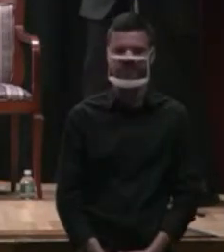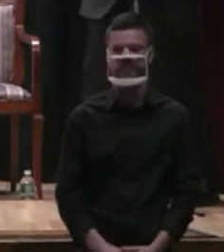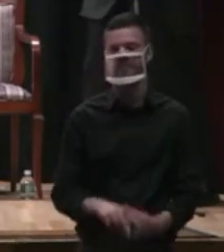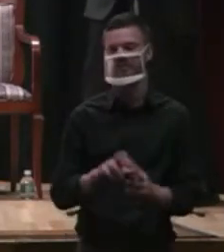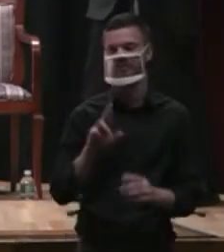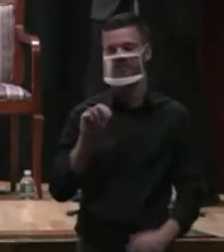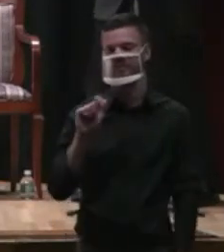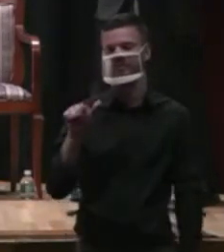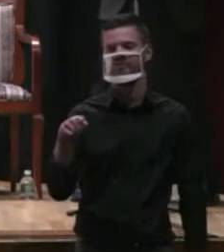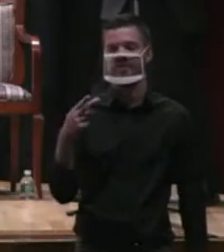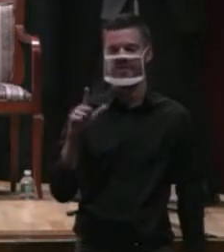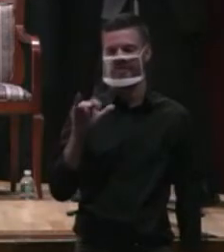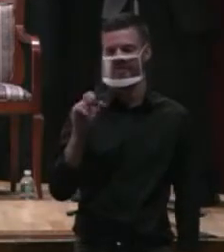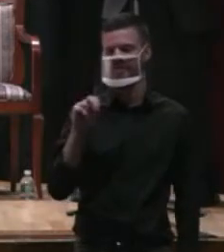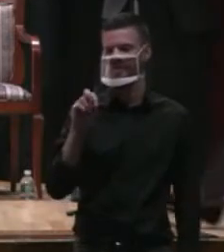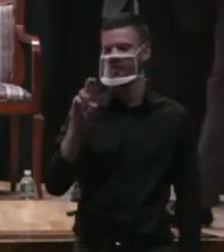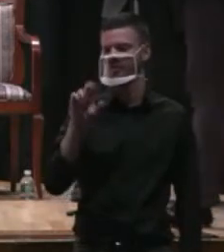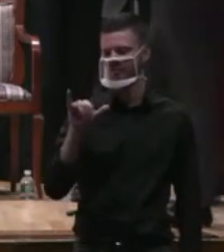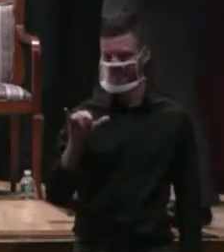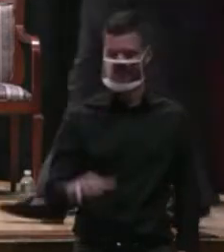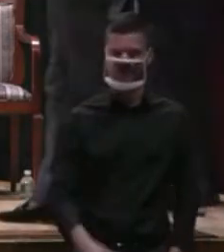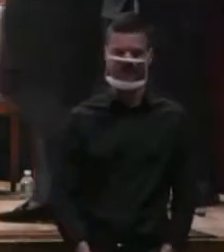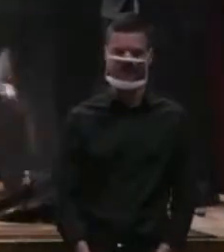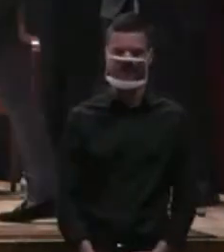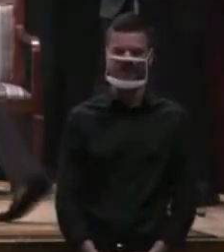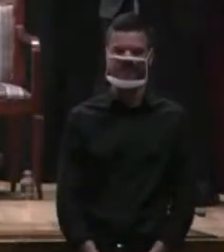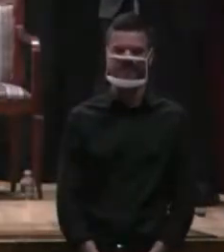Ralph Leandri.